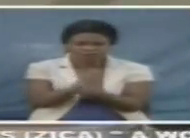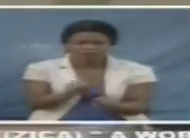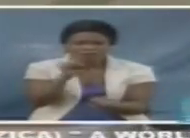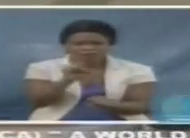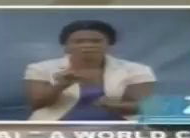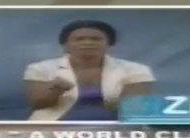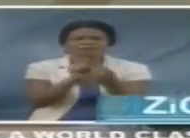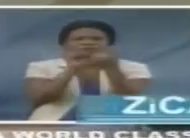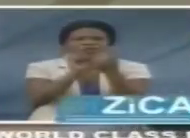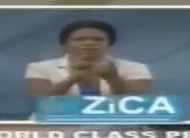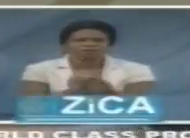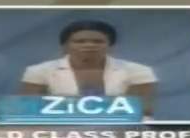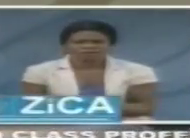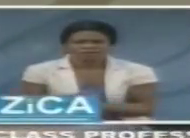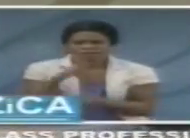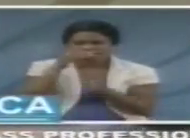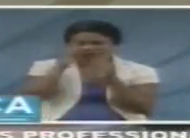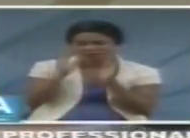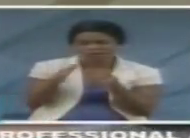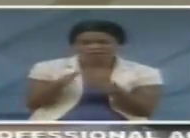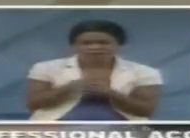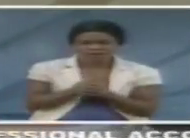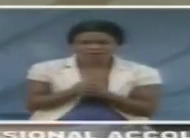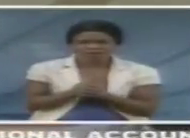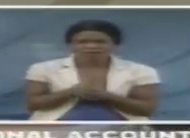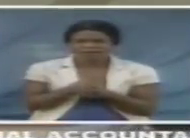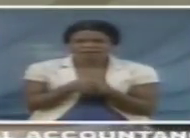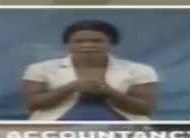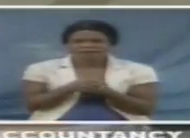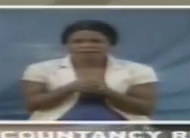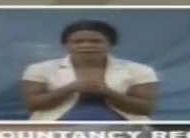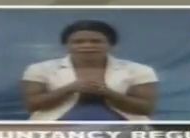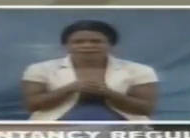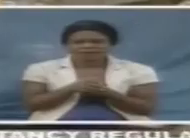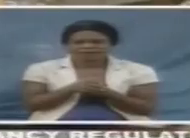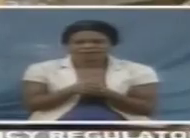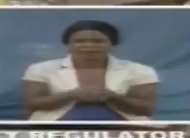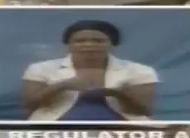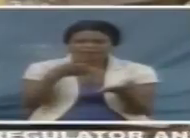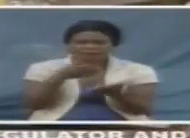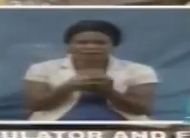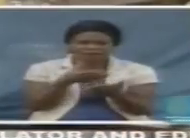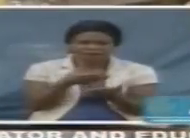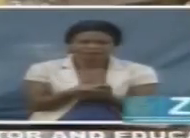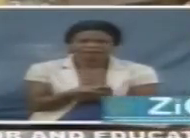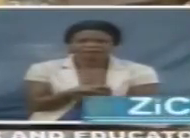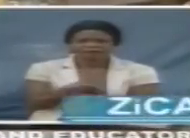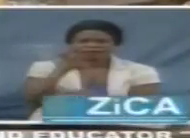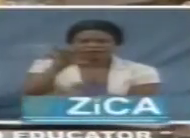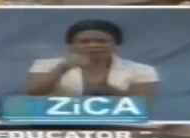will therefore be working to address this challenge. Mr. Speaker,